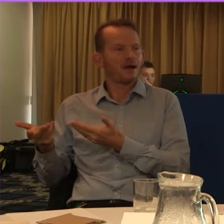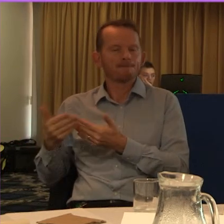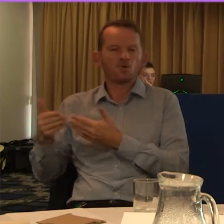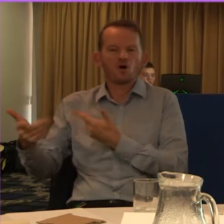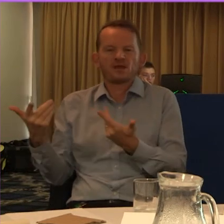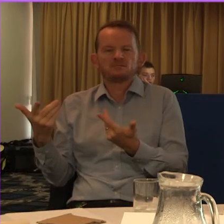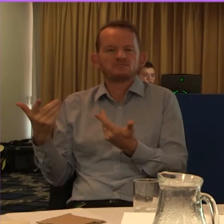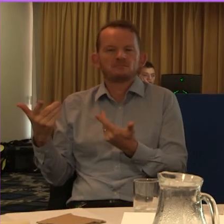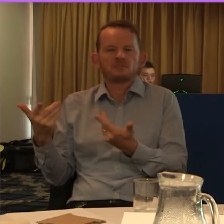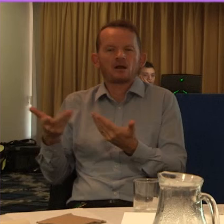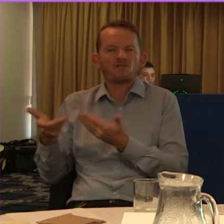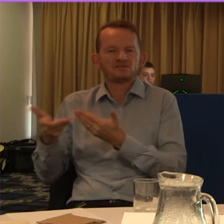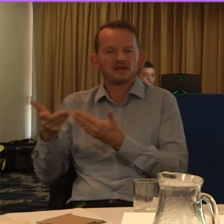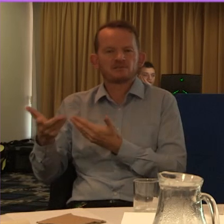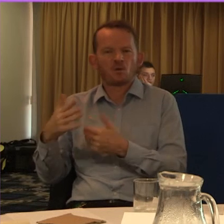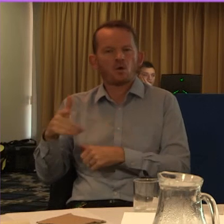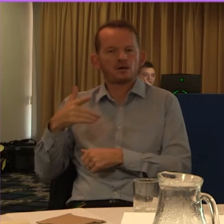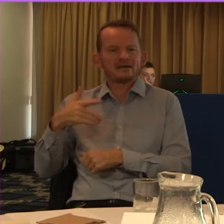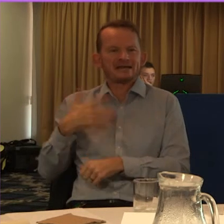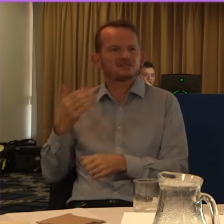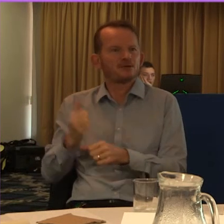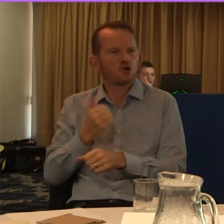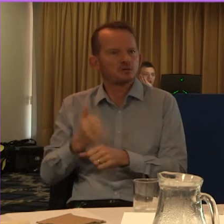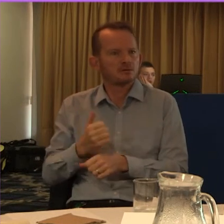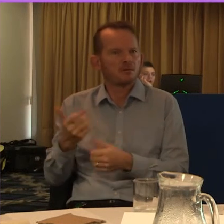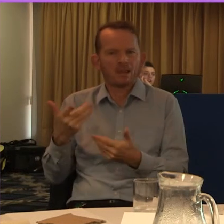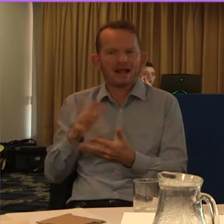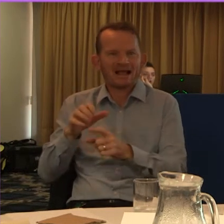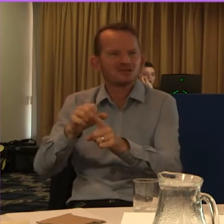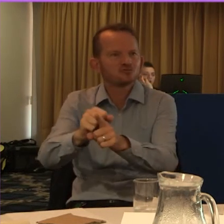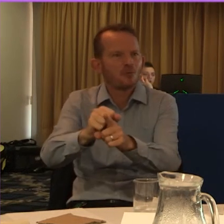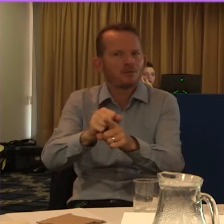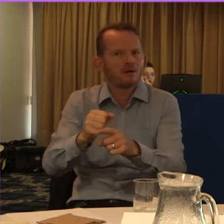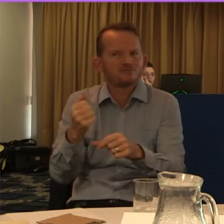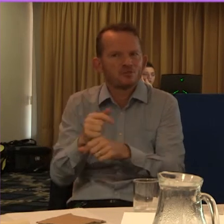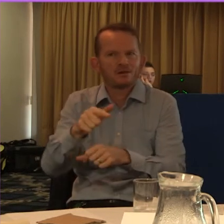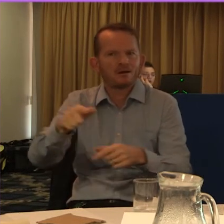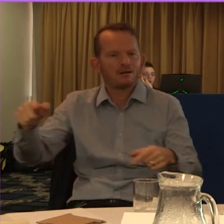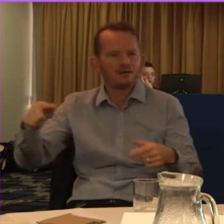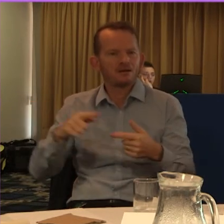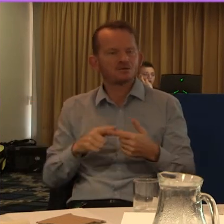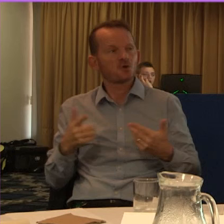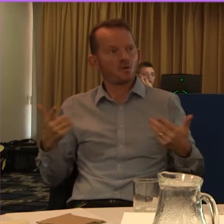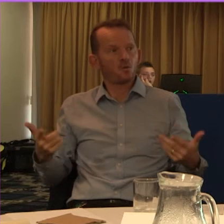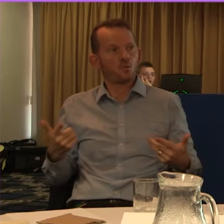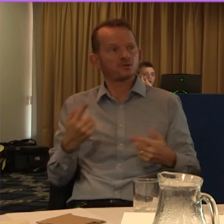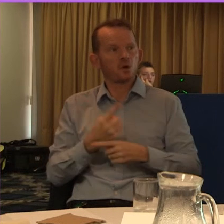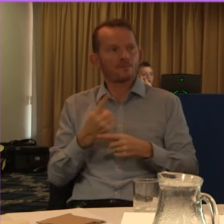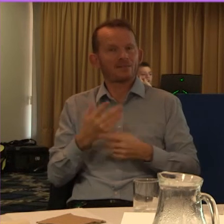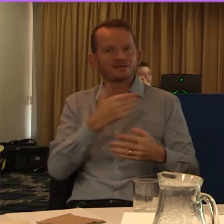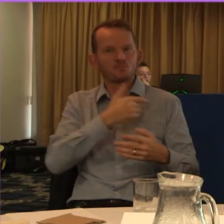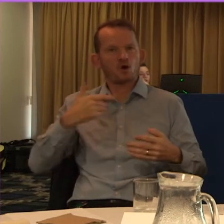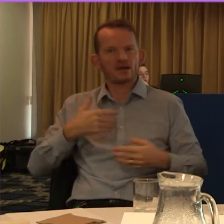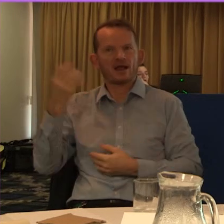about something that needed to be done? Maybe you're better at it than I am. We'll hear more this morning about Schwartz rounds as a way of developing